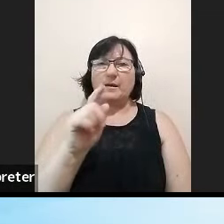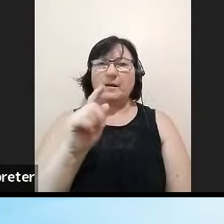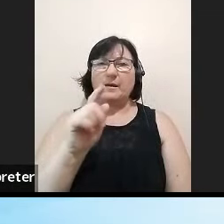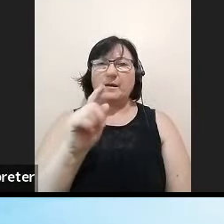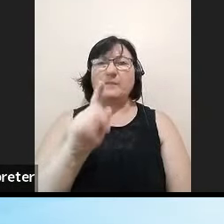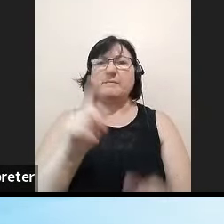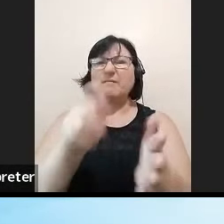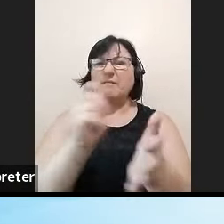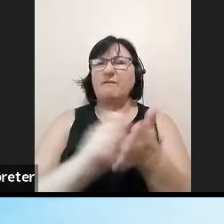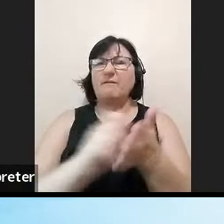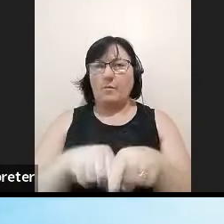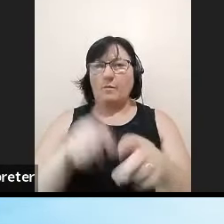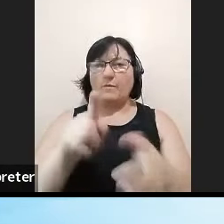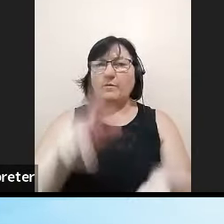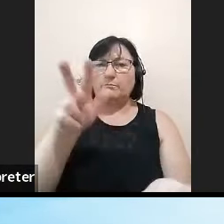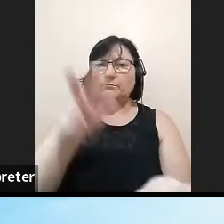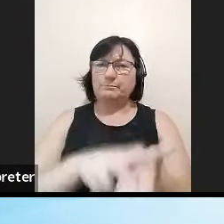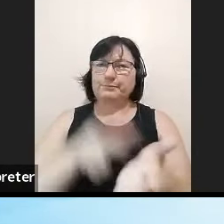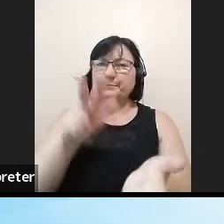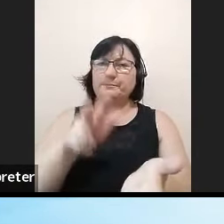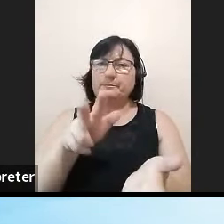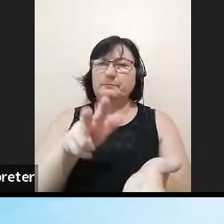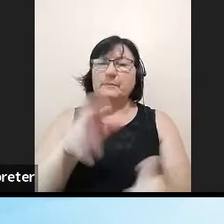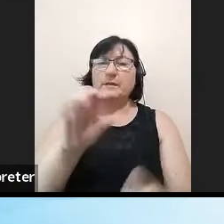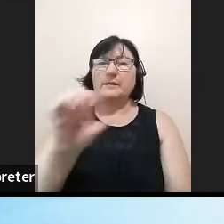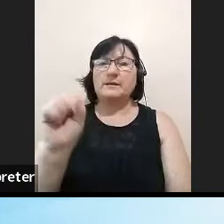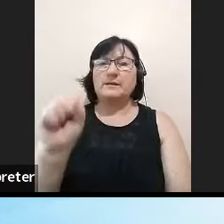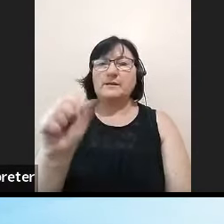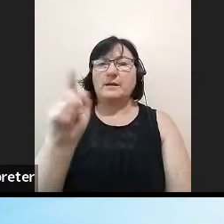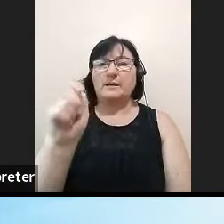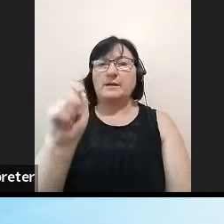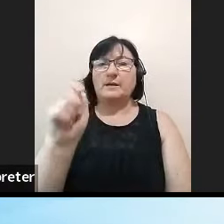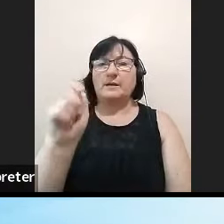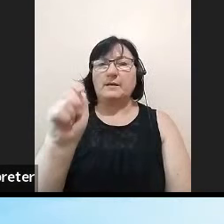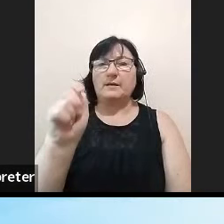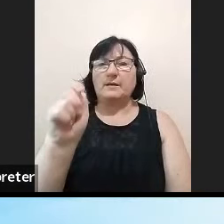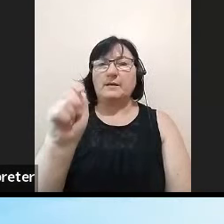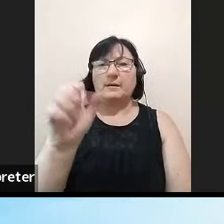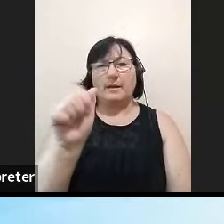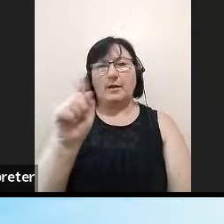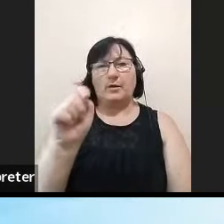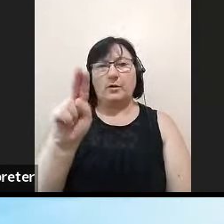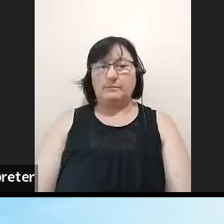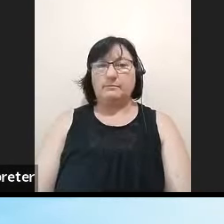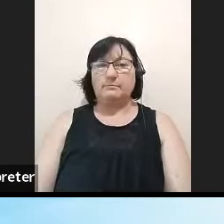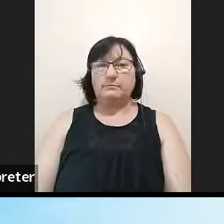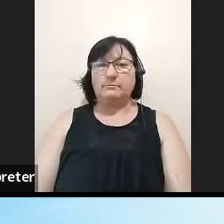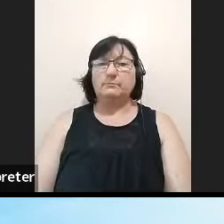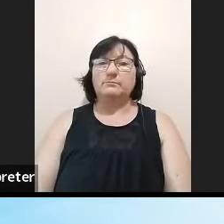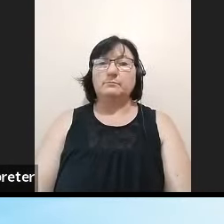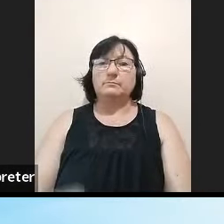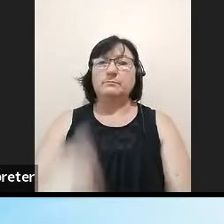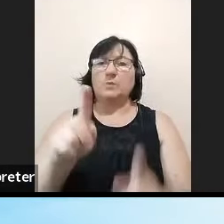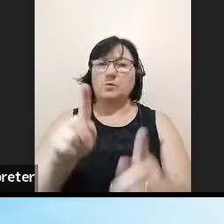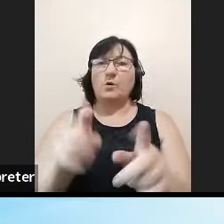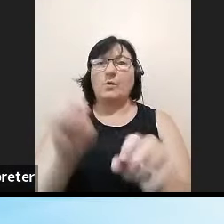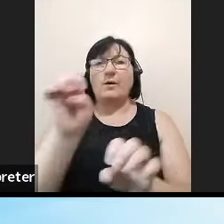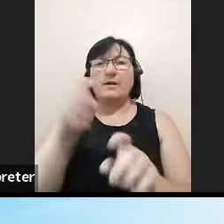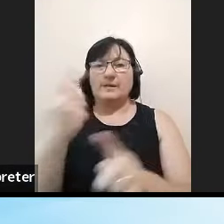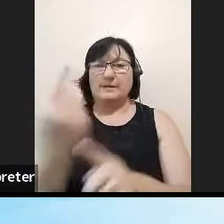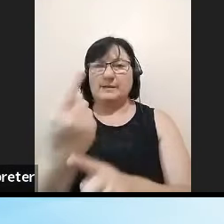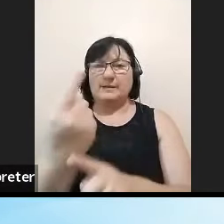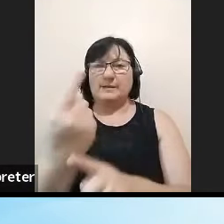status. And is also accompanied by the self-evaluation questionnaire, as well as a